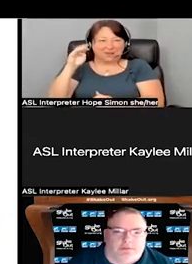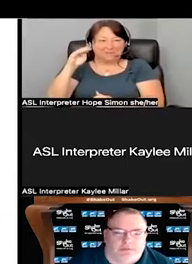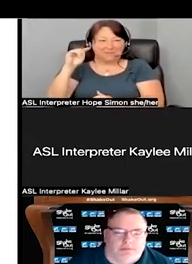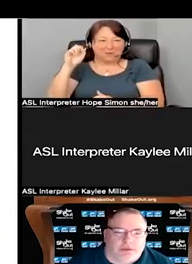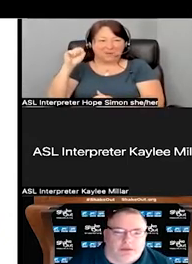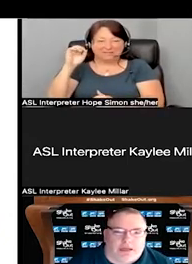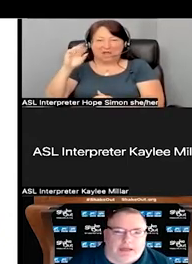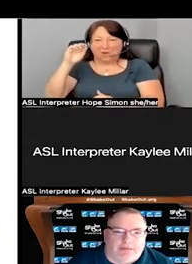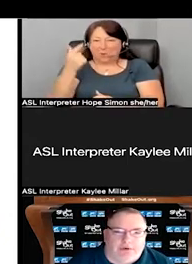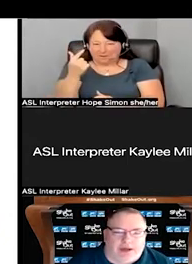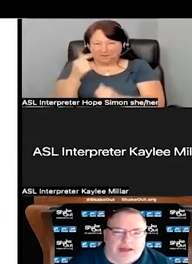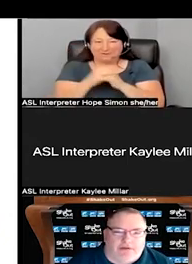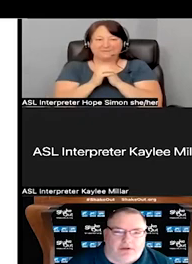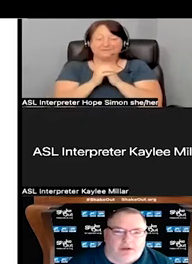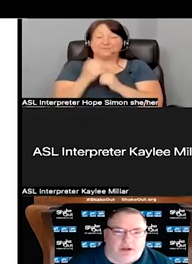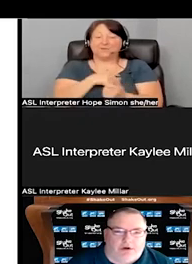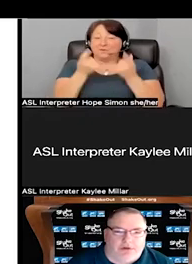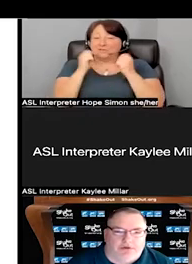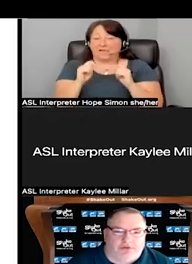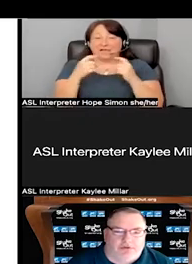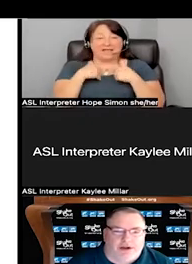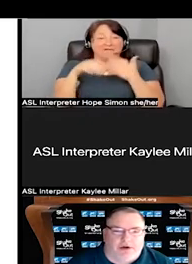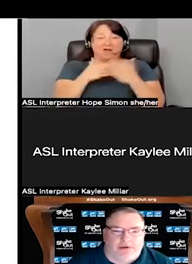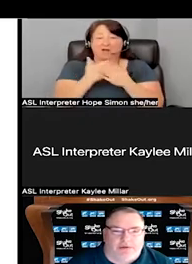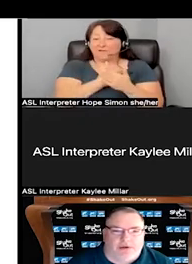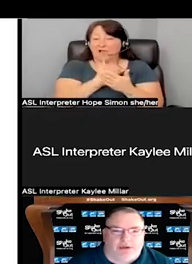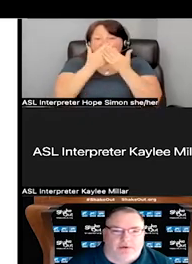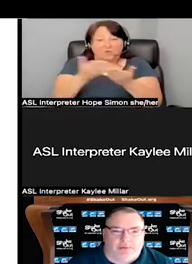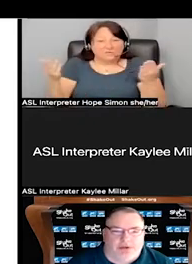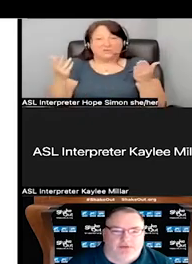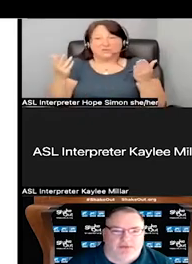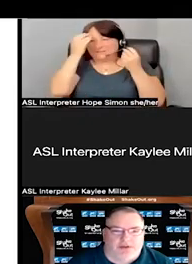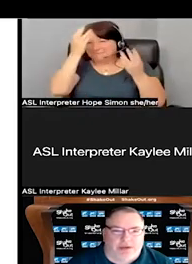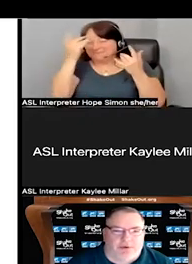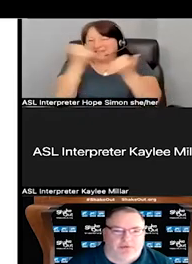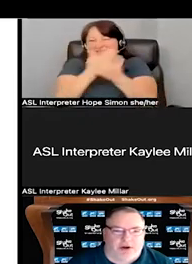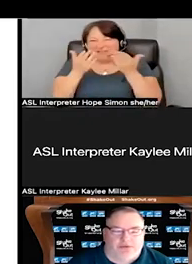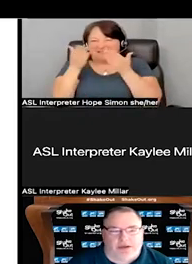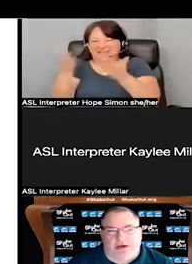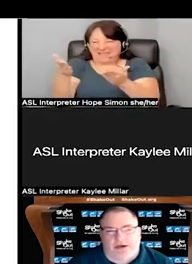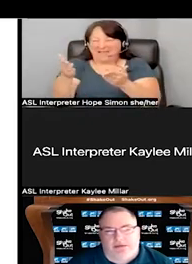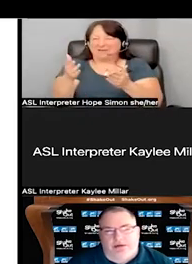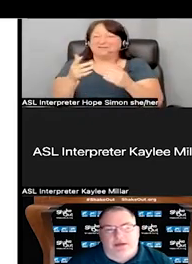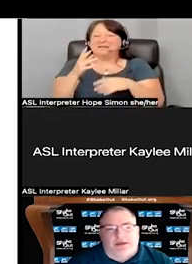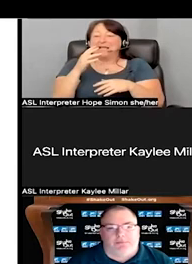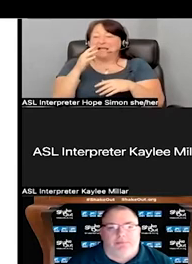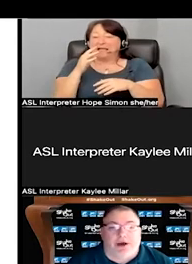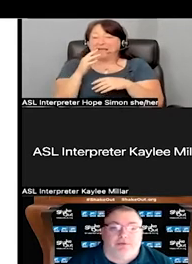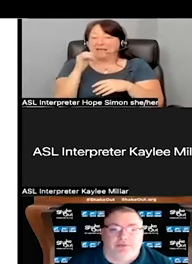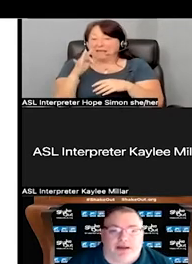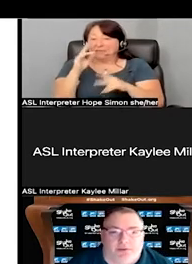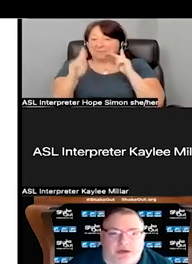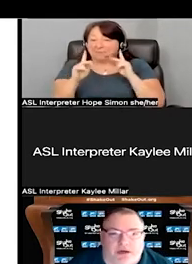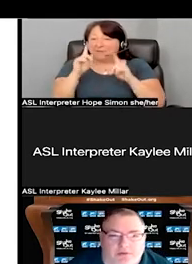really we try to have all of our resources there and a great place to send people if they're asking how to they get